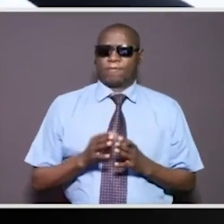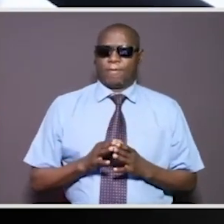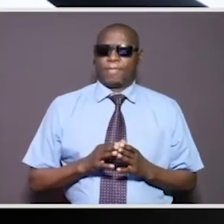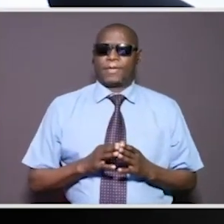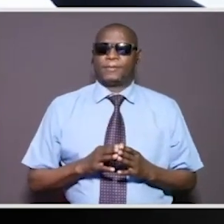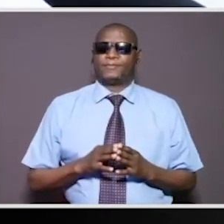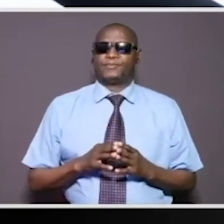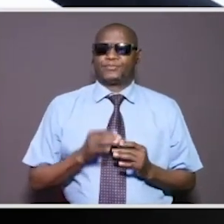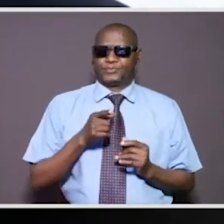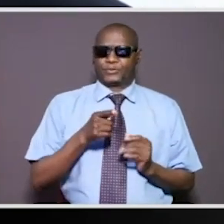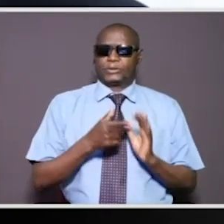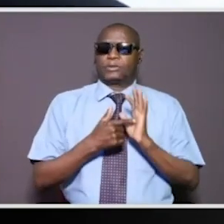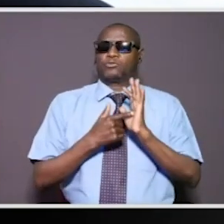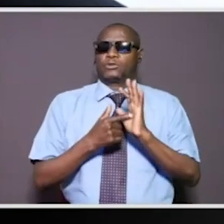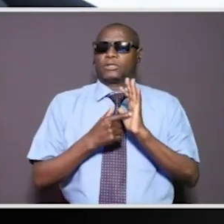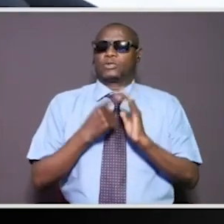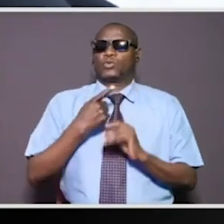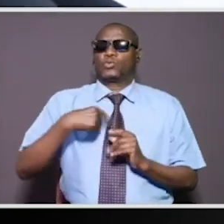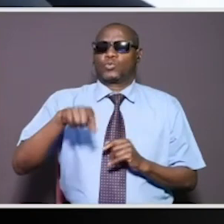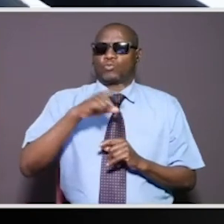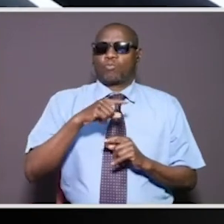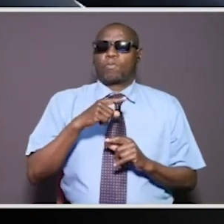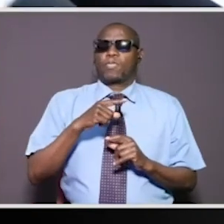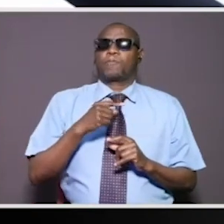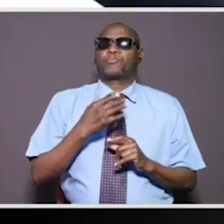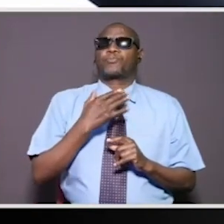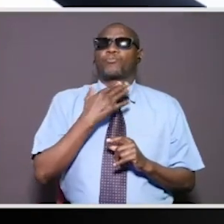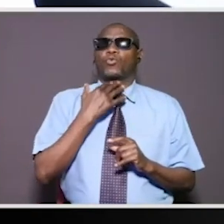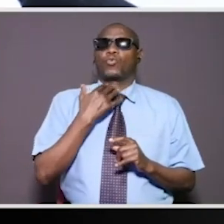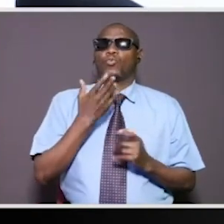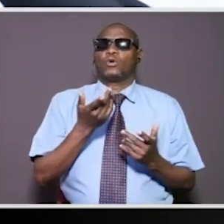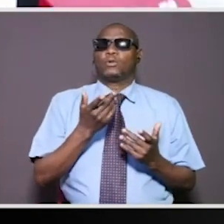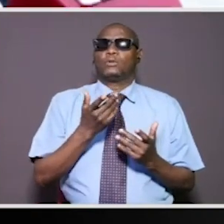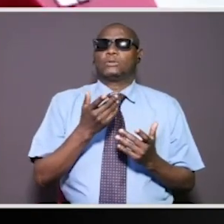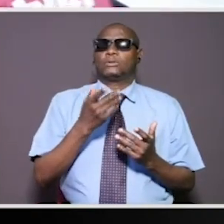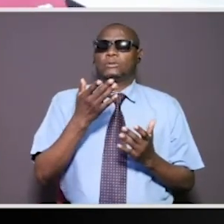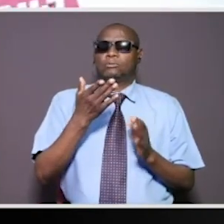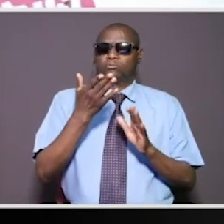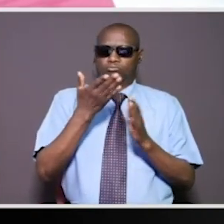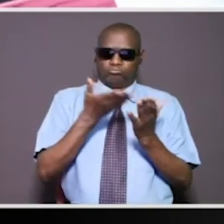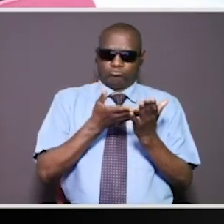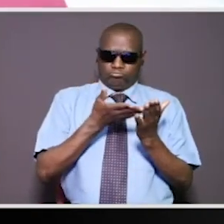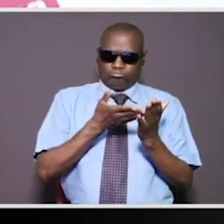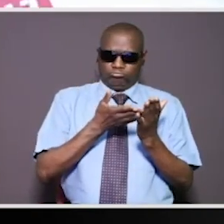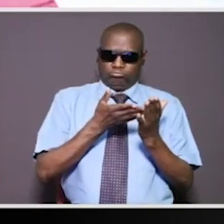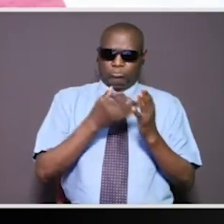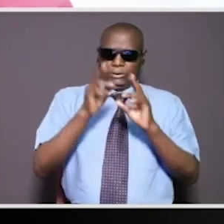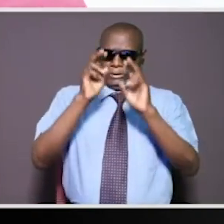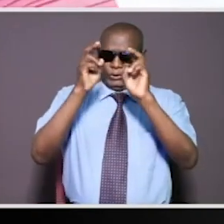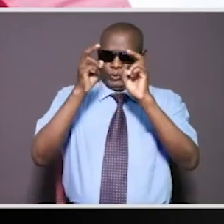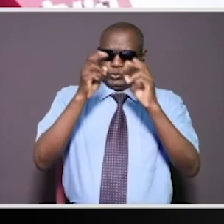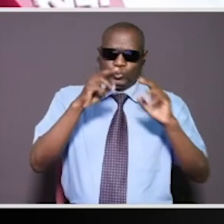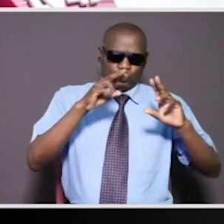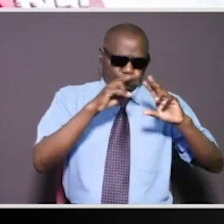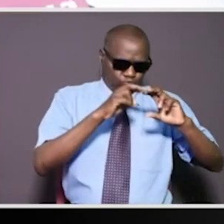to demonstrate that we would want to look at all the issues that are there in and be able to